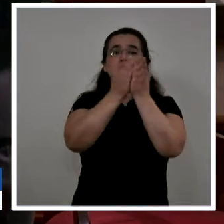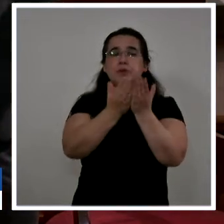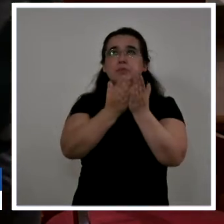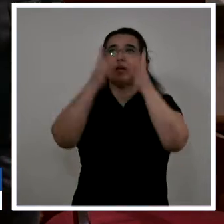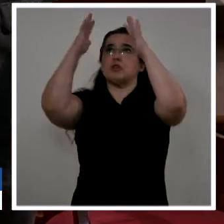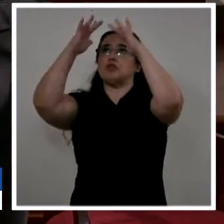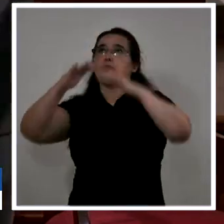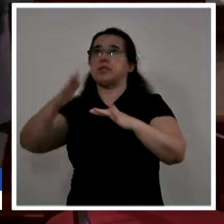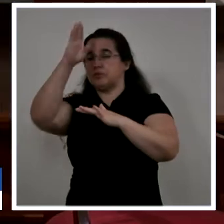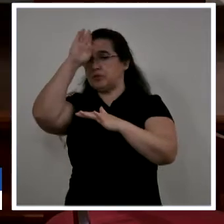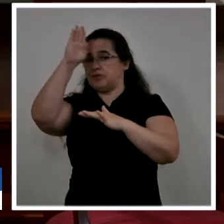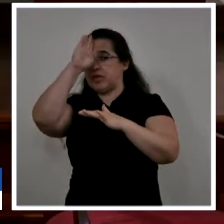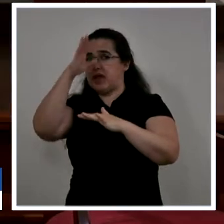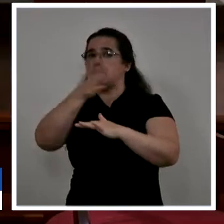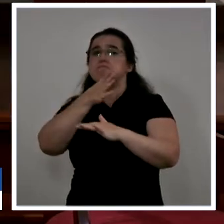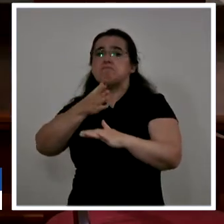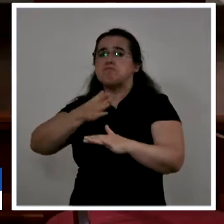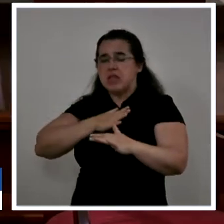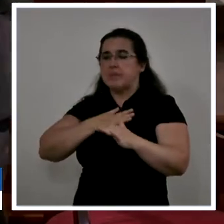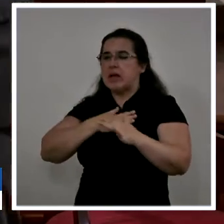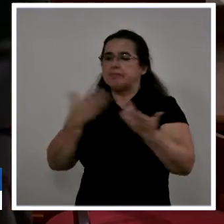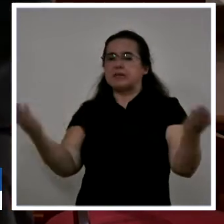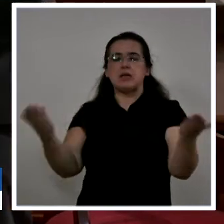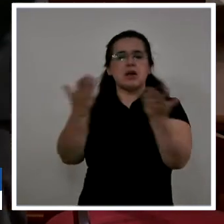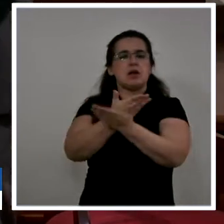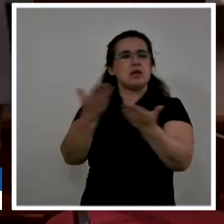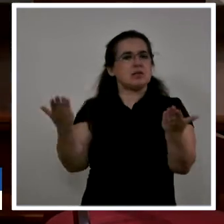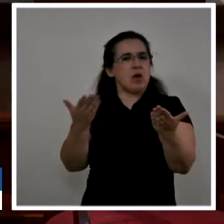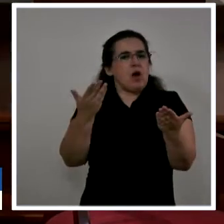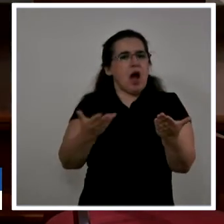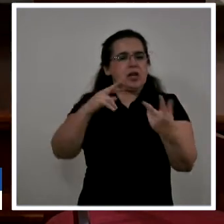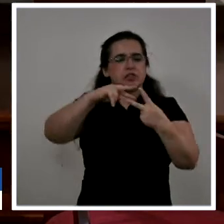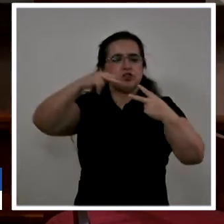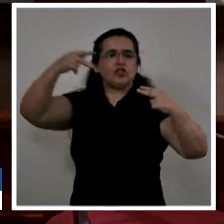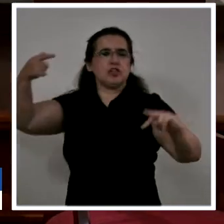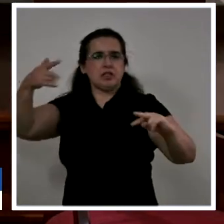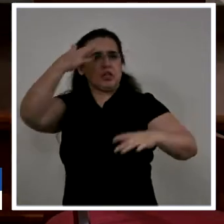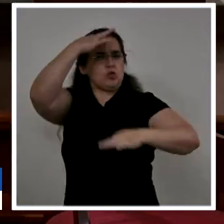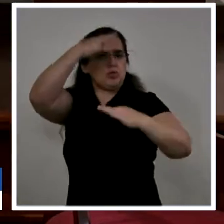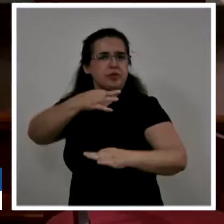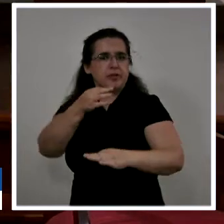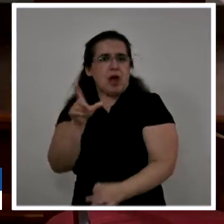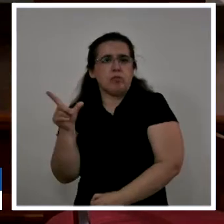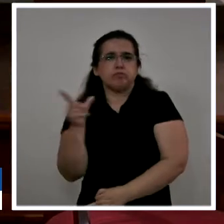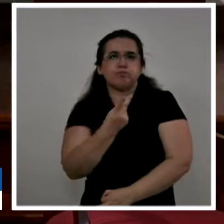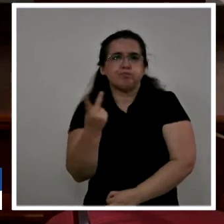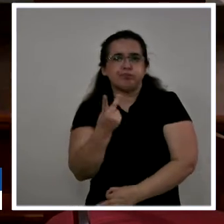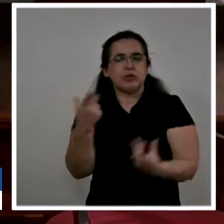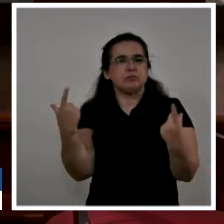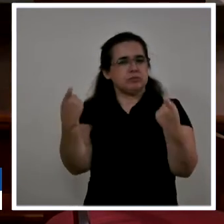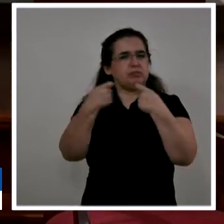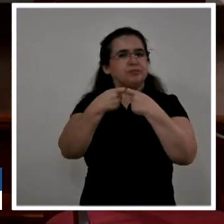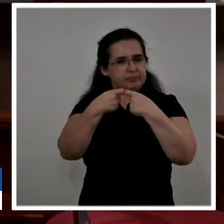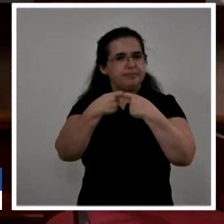Profecia dizem-nos que há uma relação entre a genética e o comportamento. Between behavior and genetics